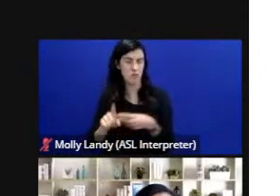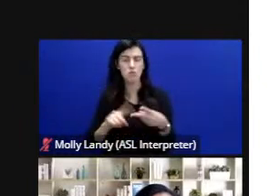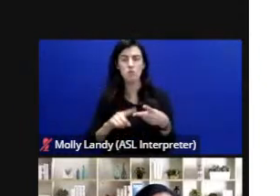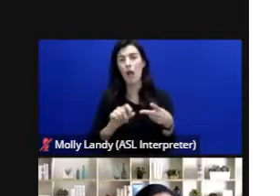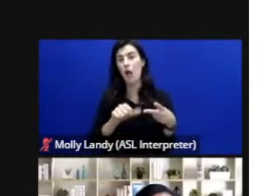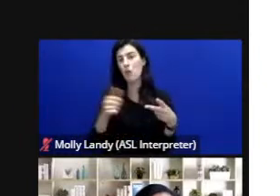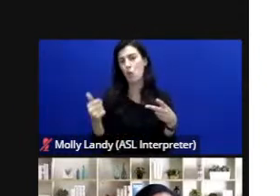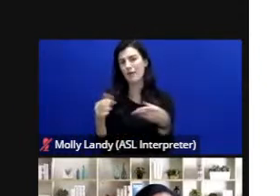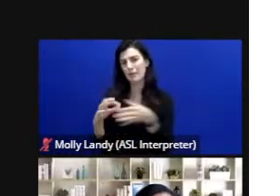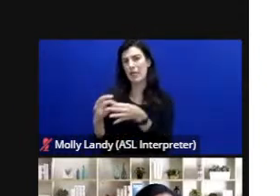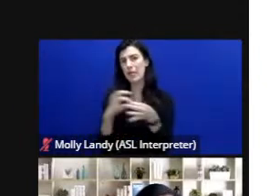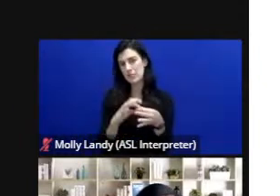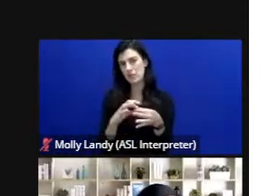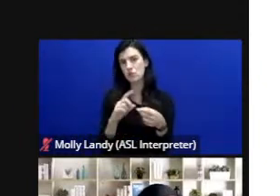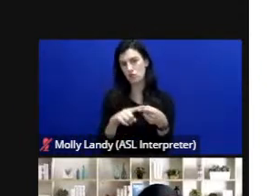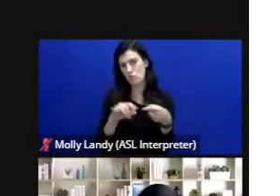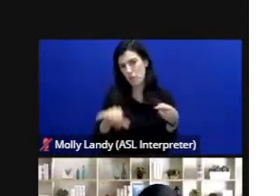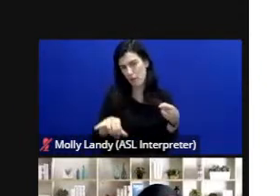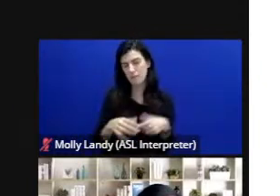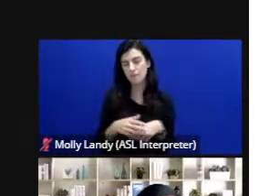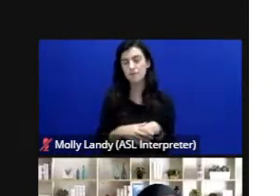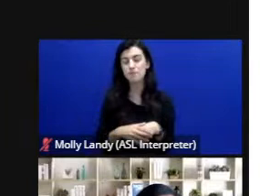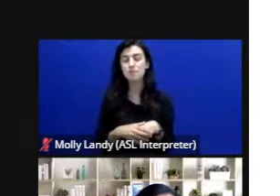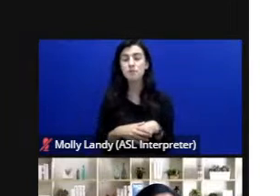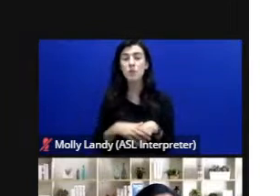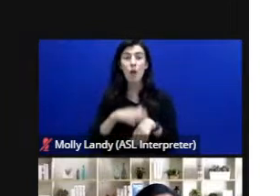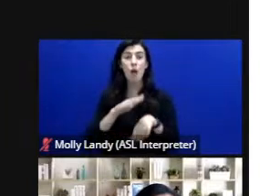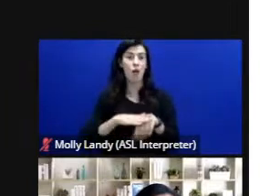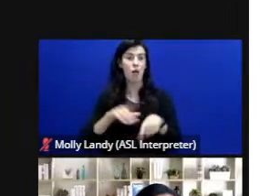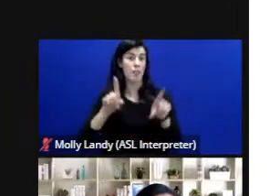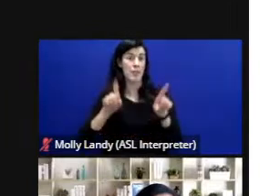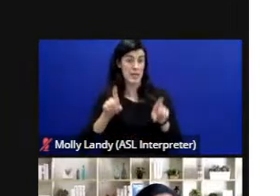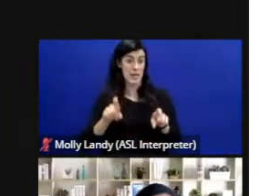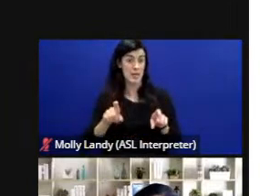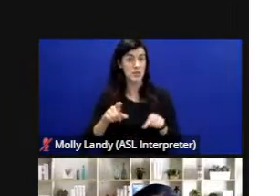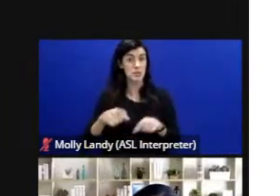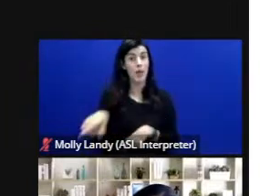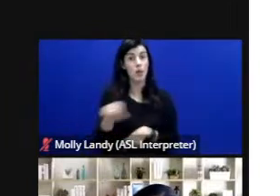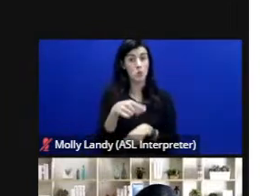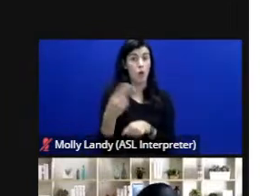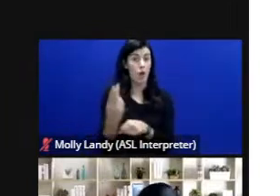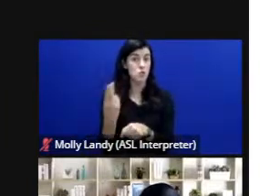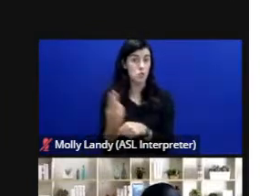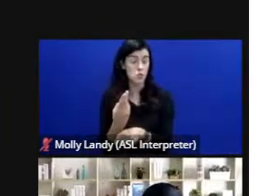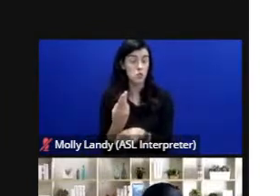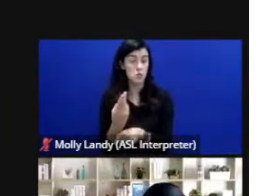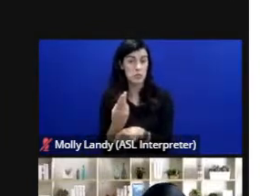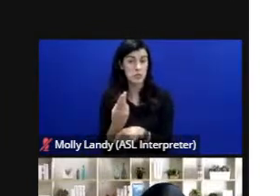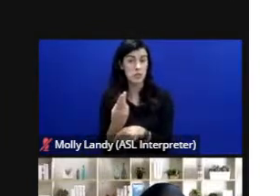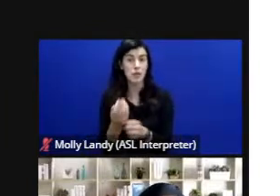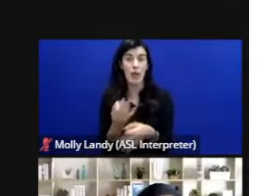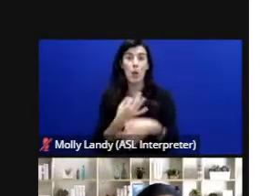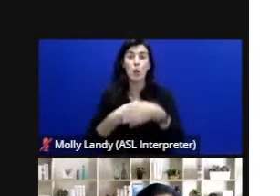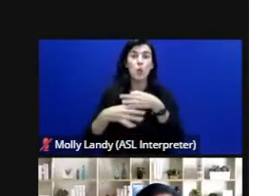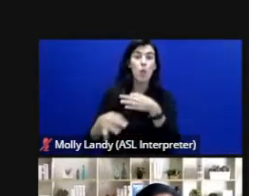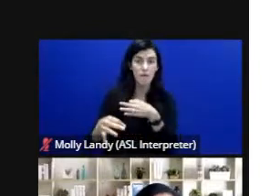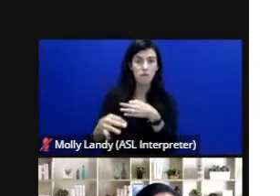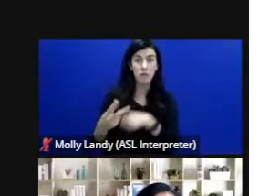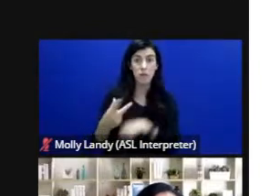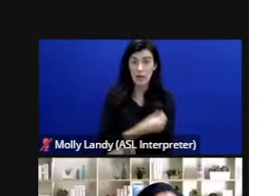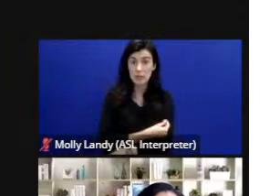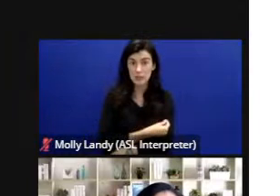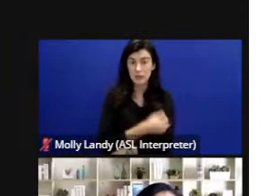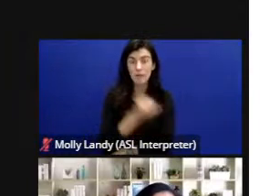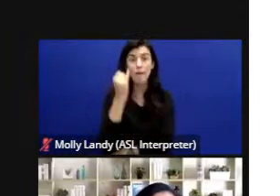ties into that. And on the tests that you guys are using in lieu of the vaccine, if you allow